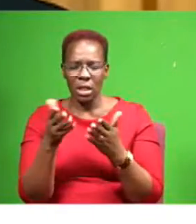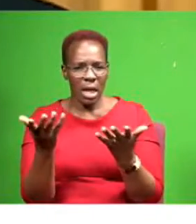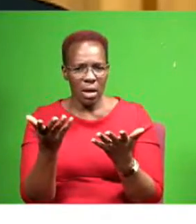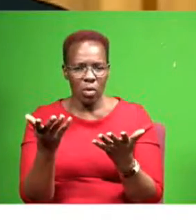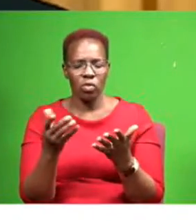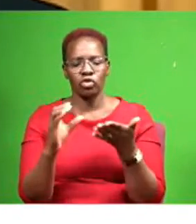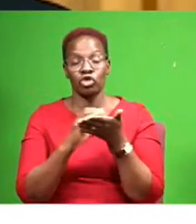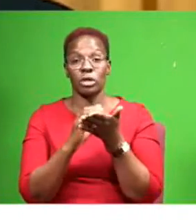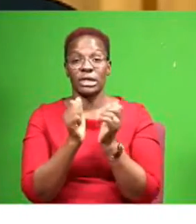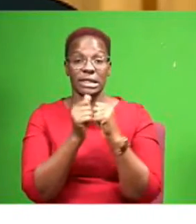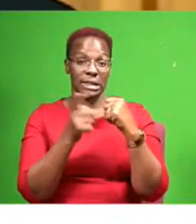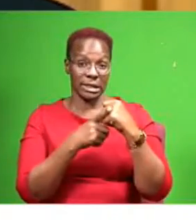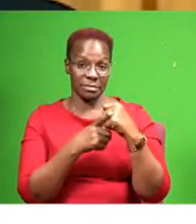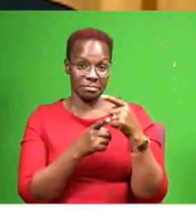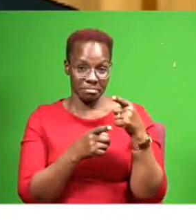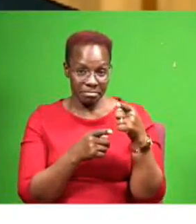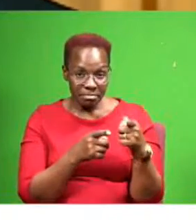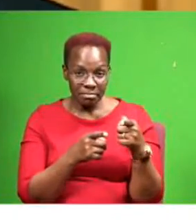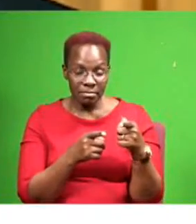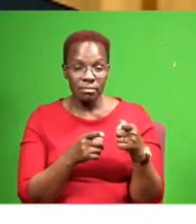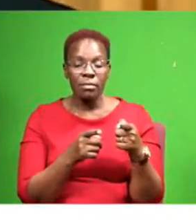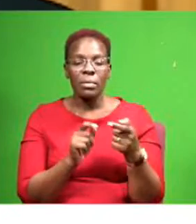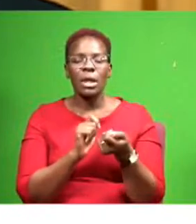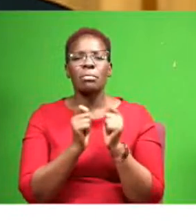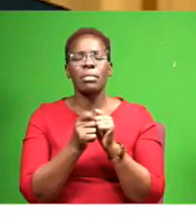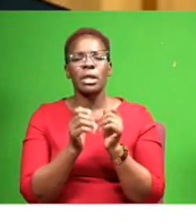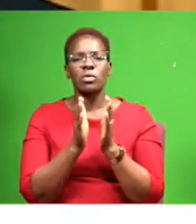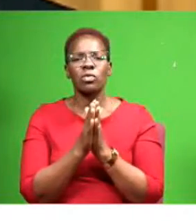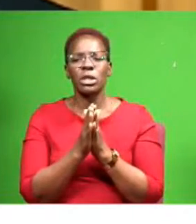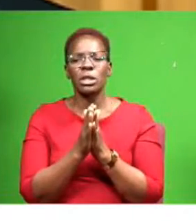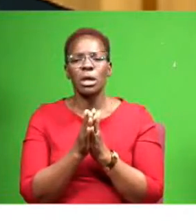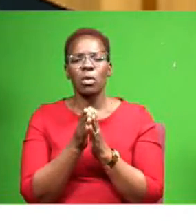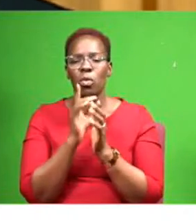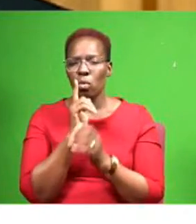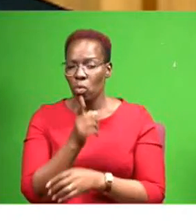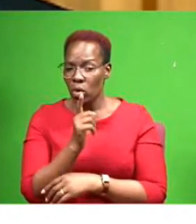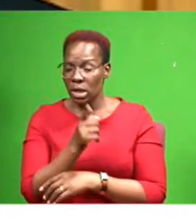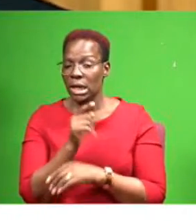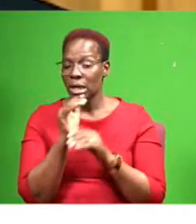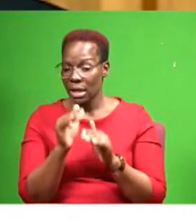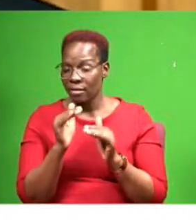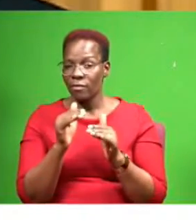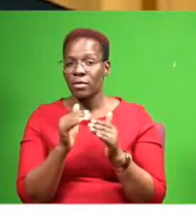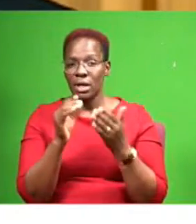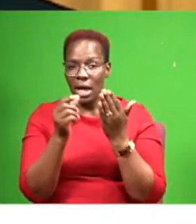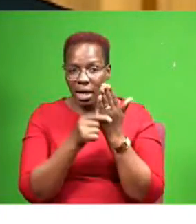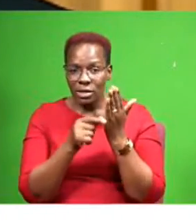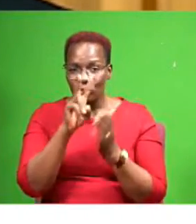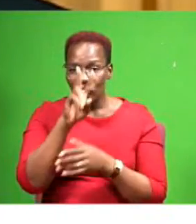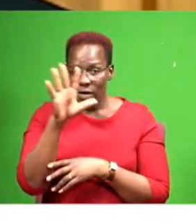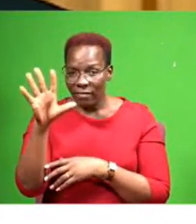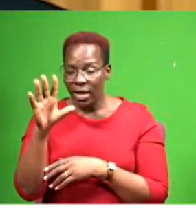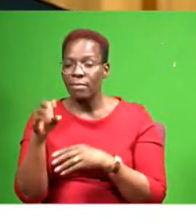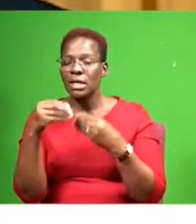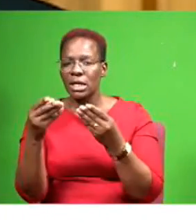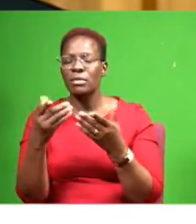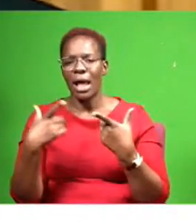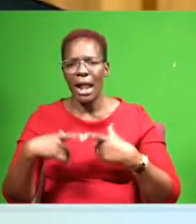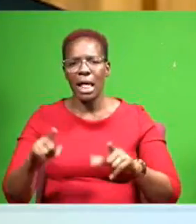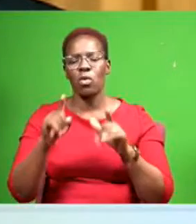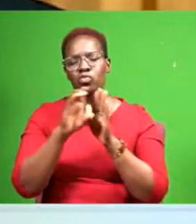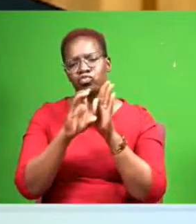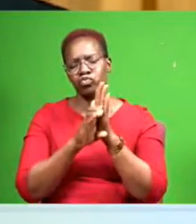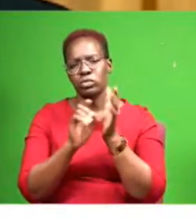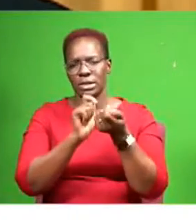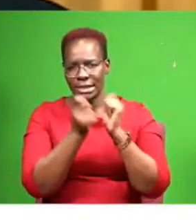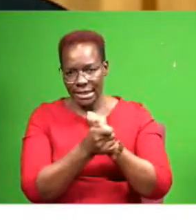Chapter 16 were made with abundant caution, as Article 255 provides not only for amendment of the Constitution